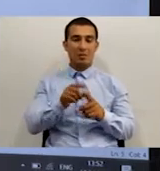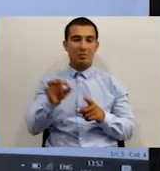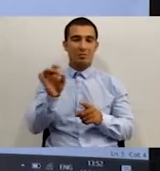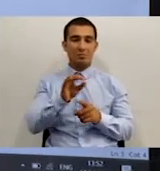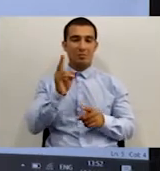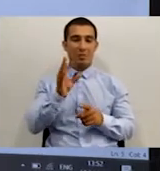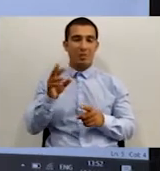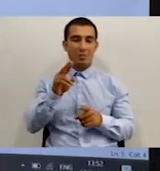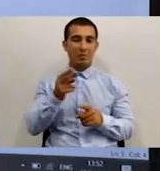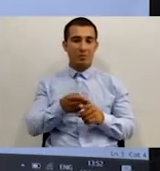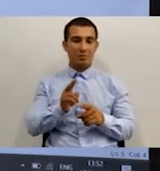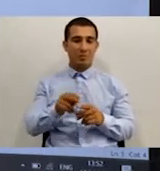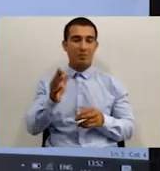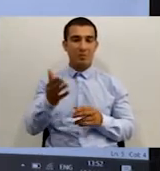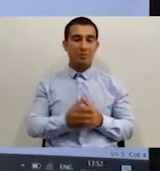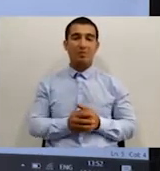kodim orqali